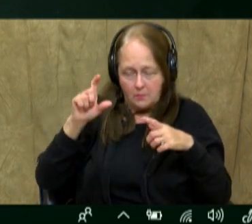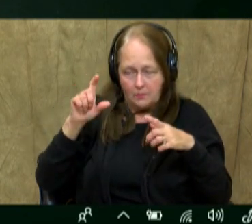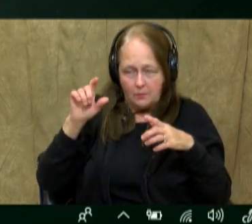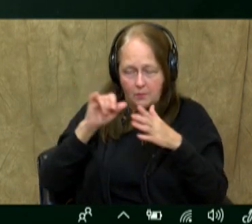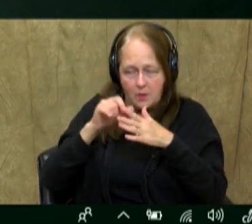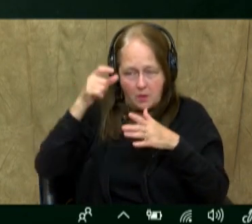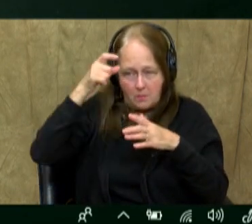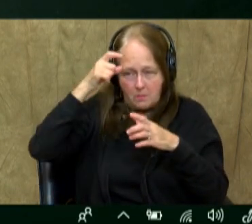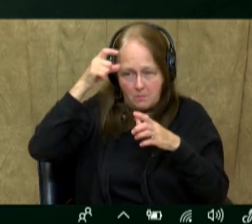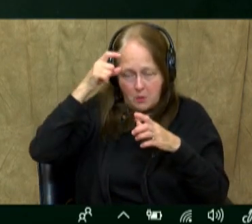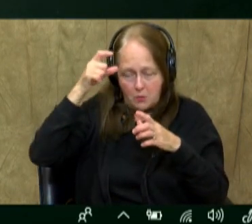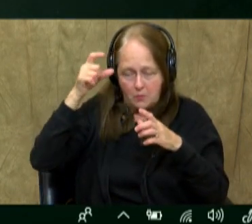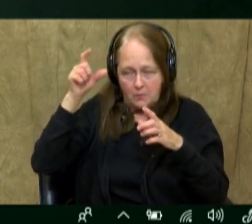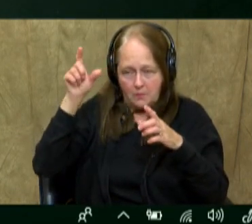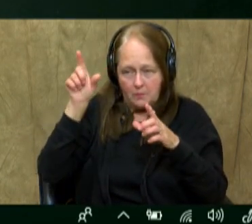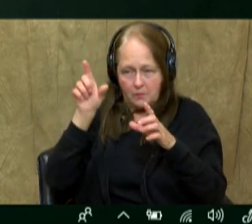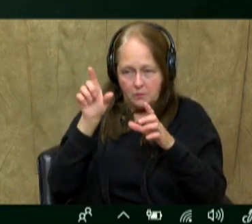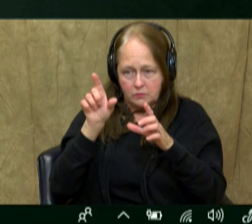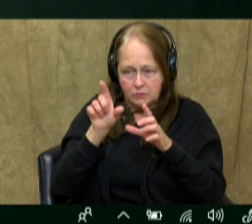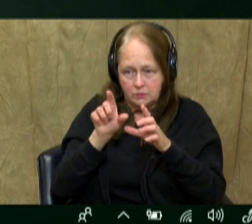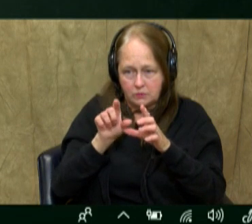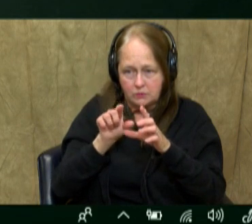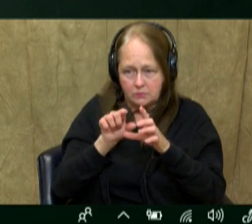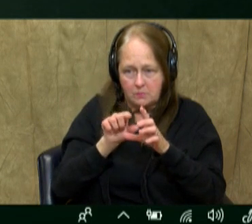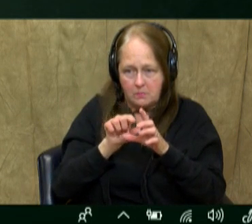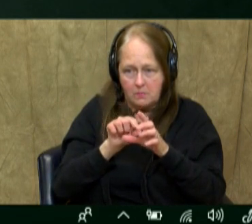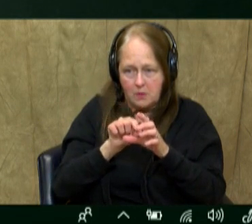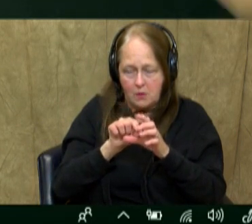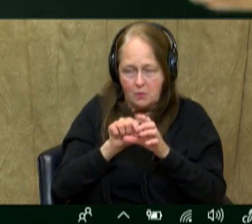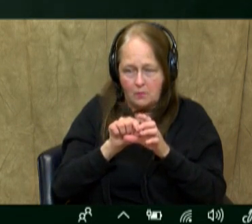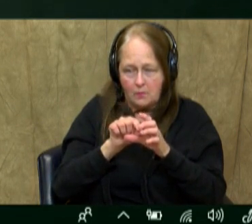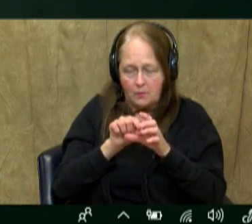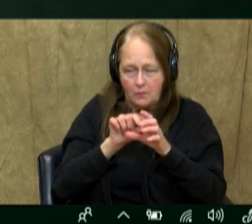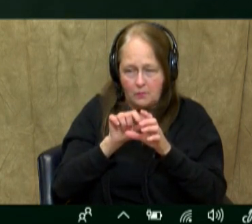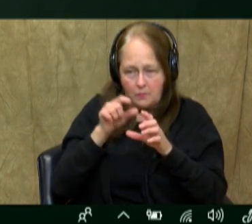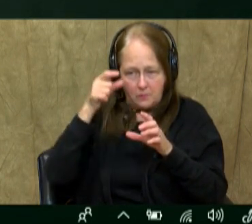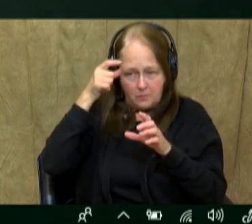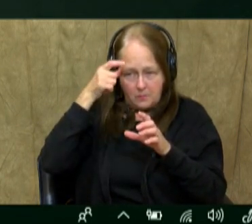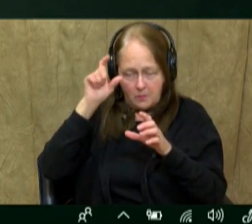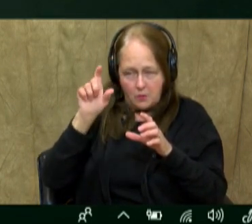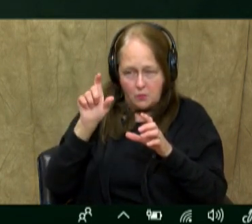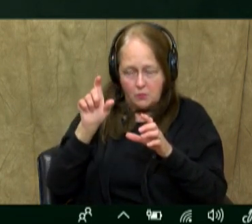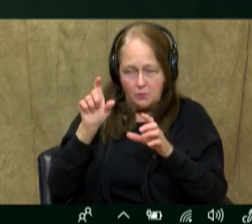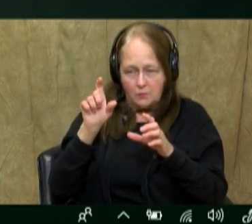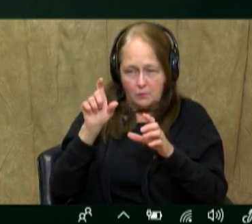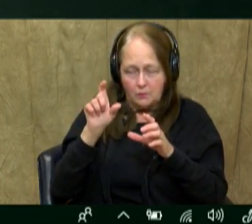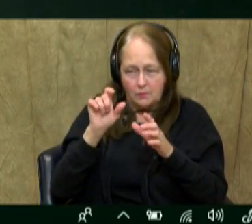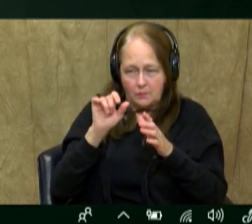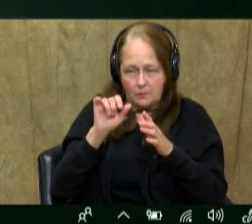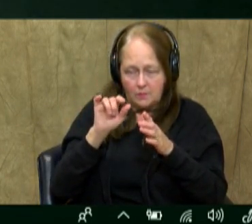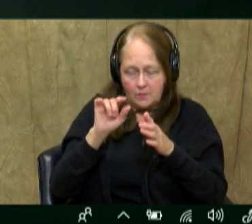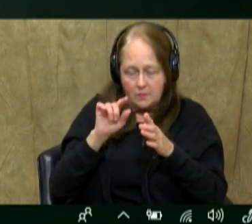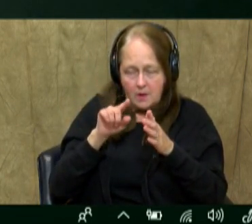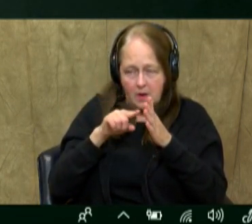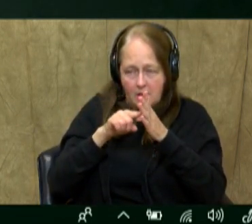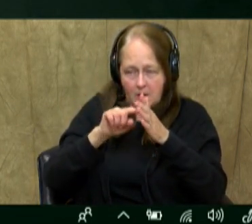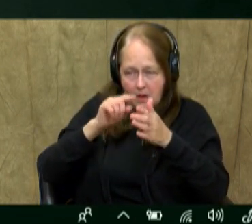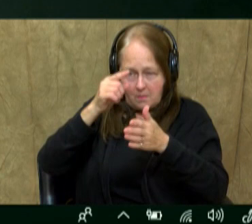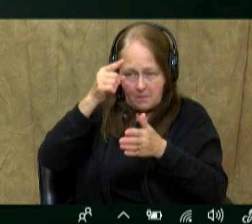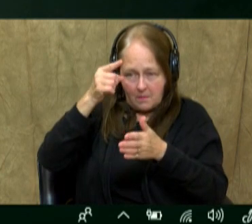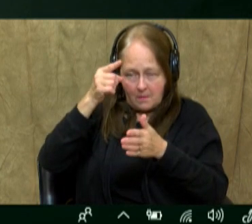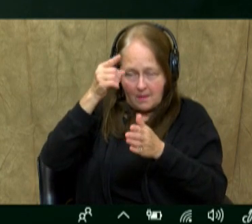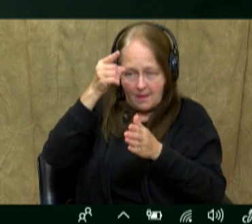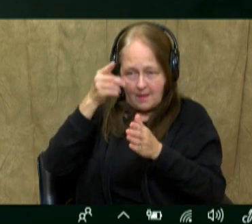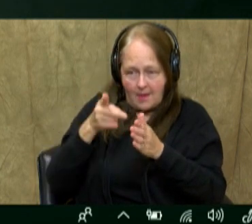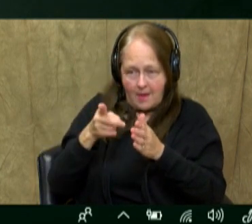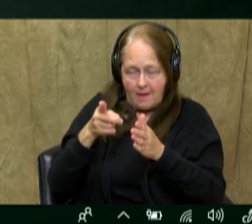when the moon appears to be getting smaller. And remember, we're using the verbiage appears to be because half of the moon